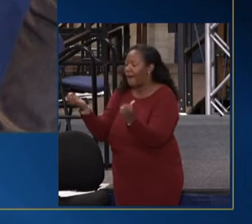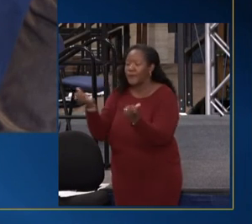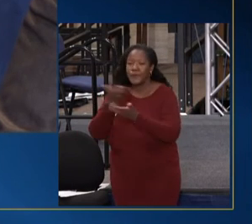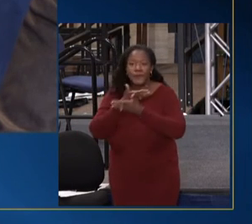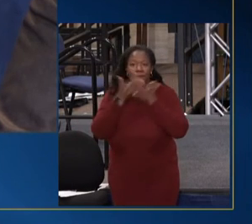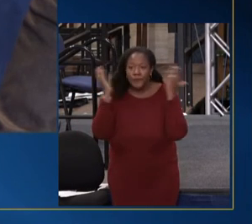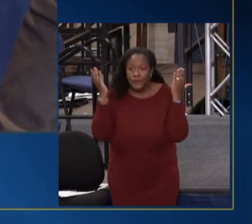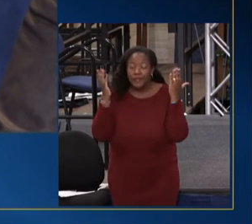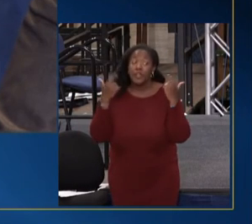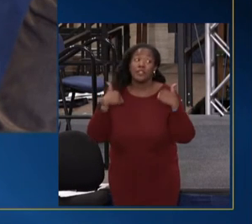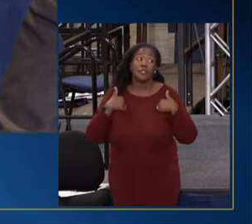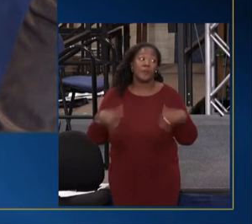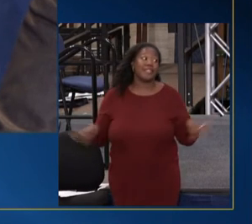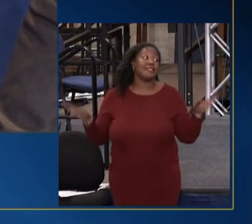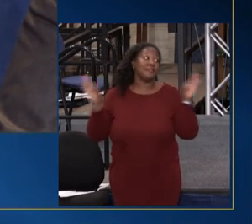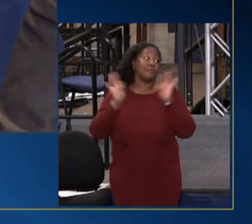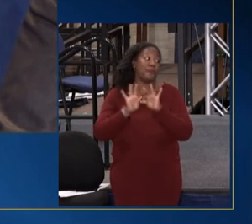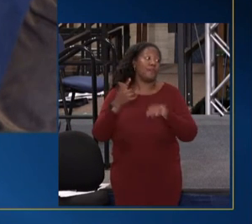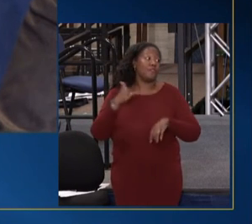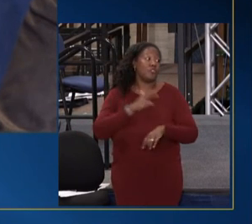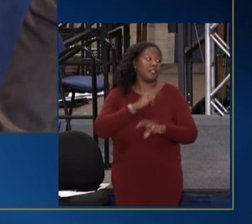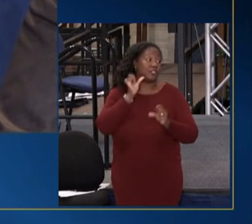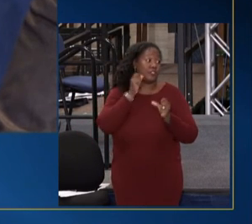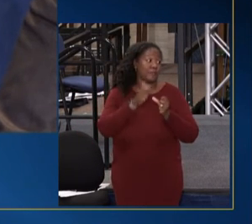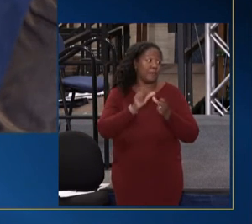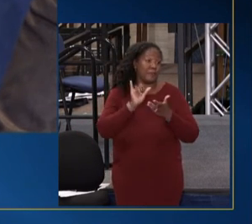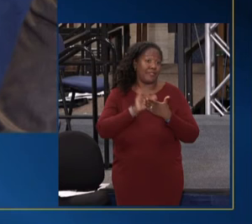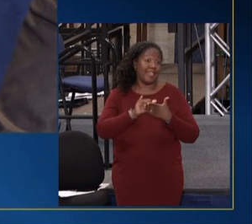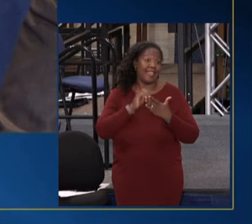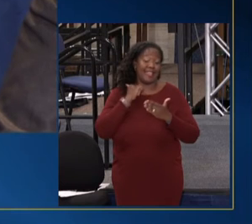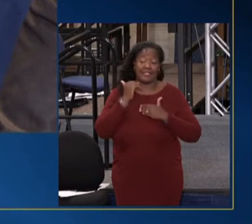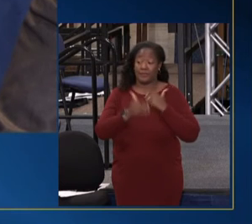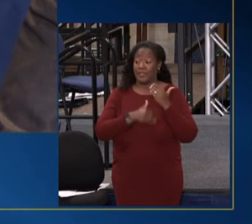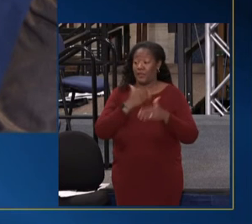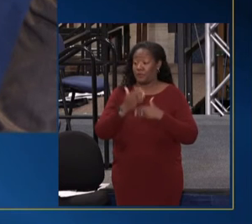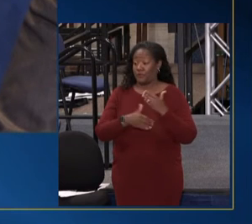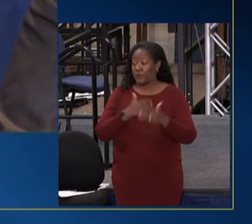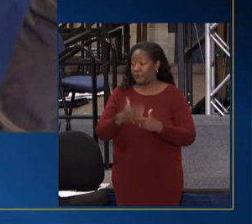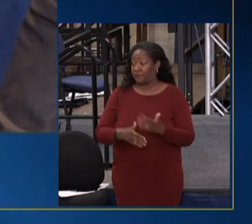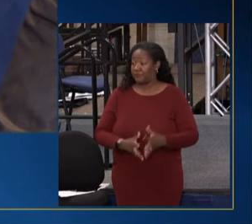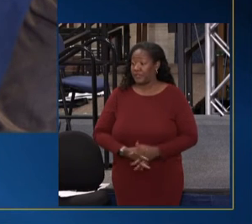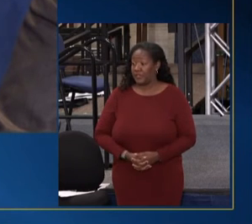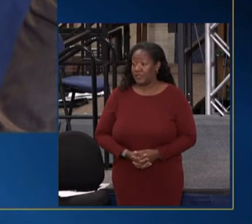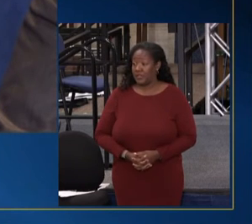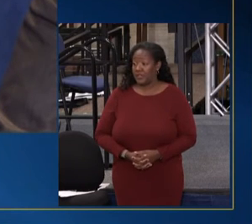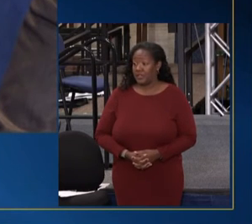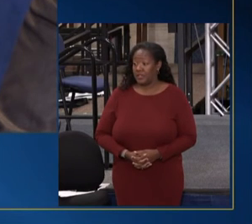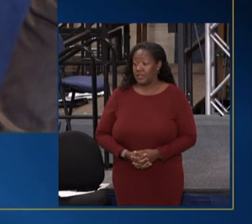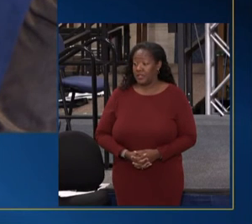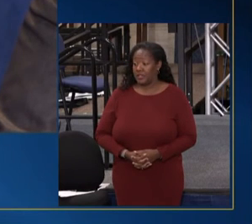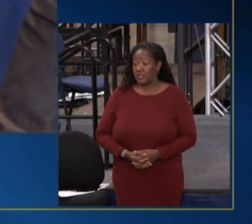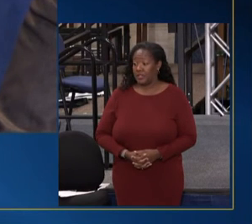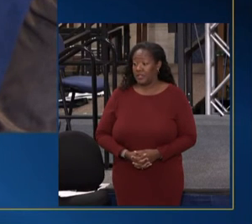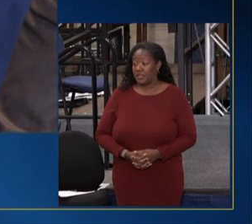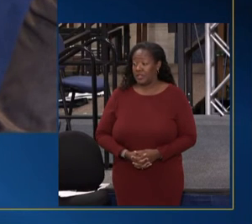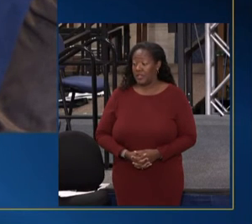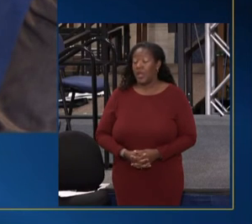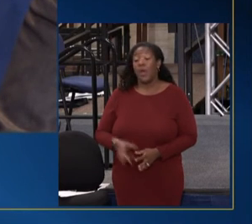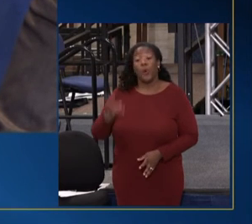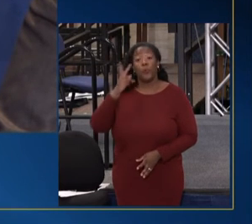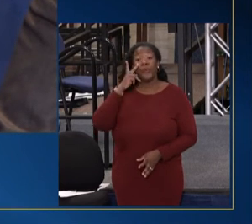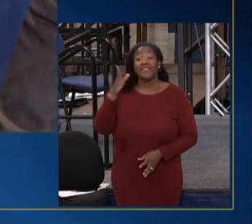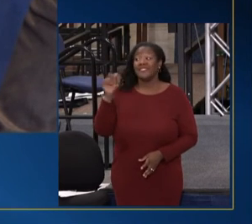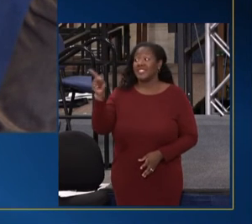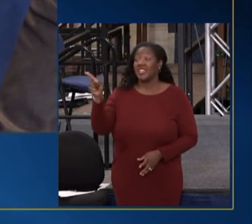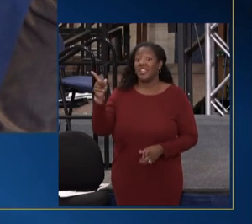really important for us to remember that as we go through. And we've seen our opposition move